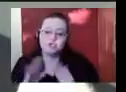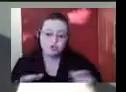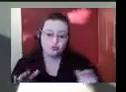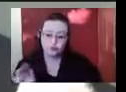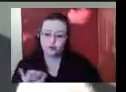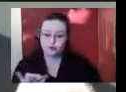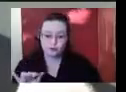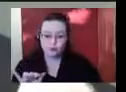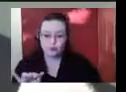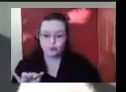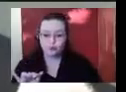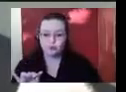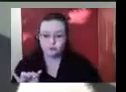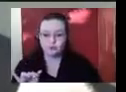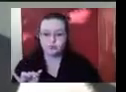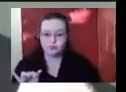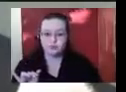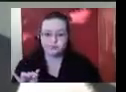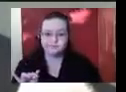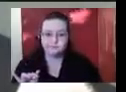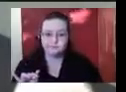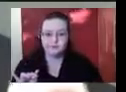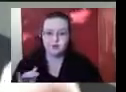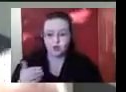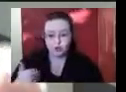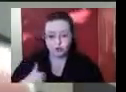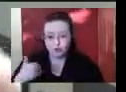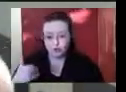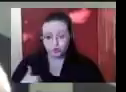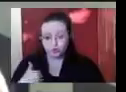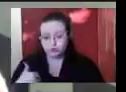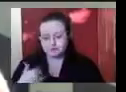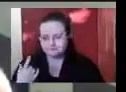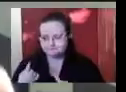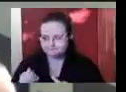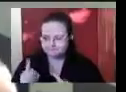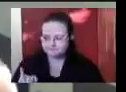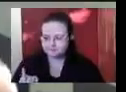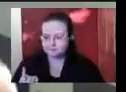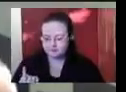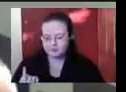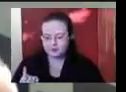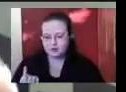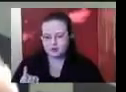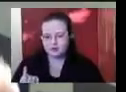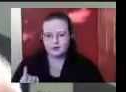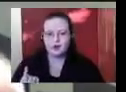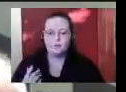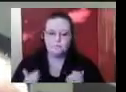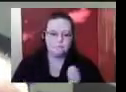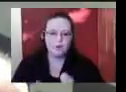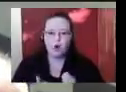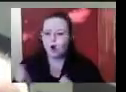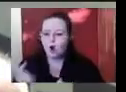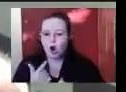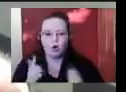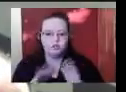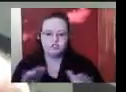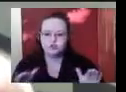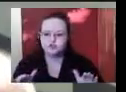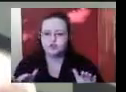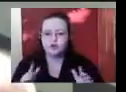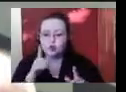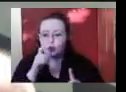population. All the cases in our youth that we're aware of to date, as I mentioned, are unvaccinated. These numbers